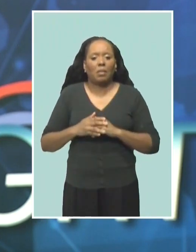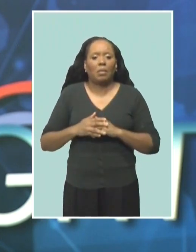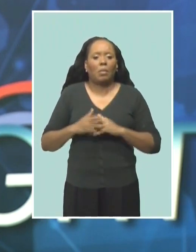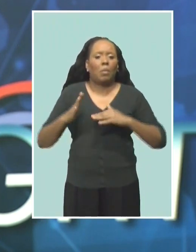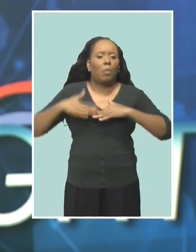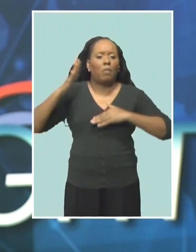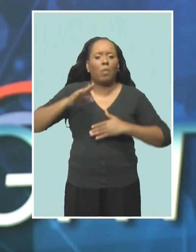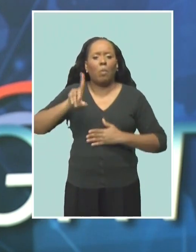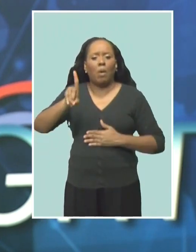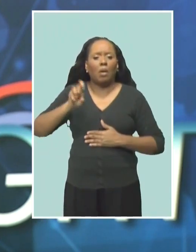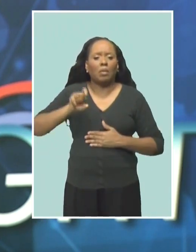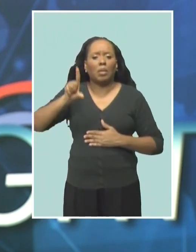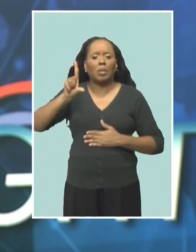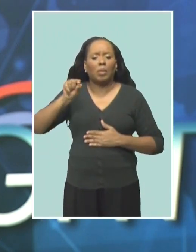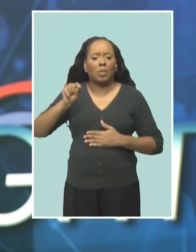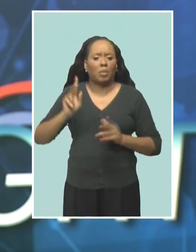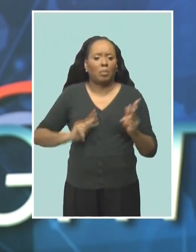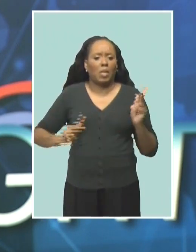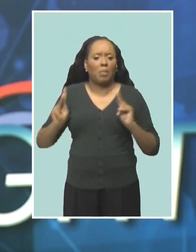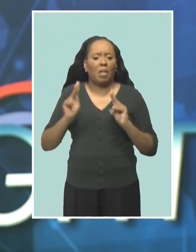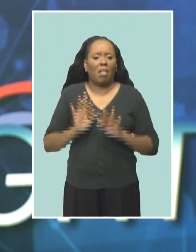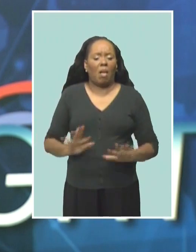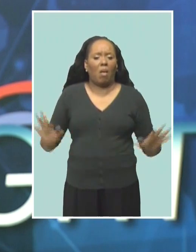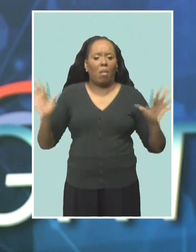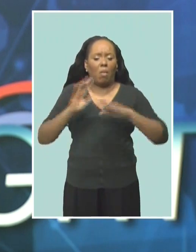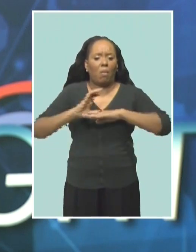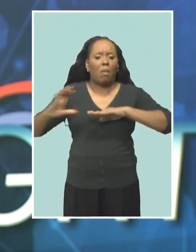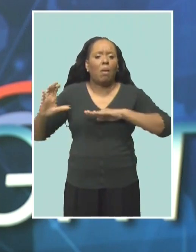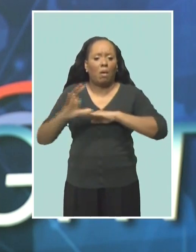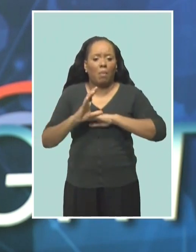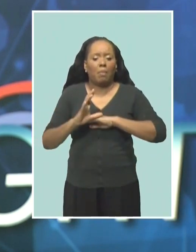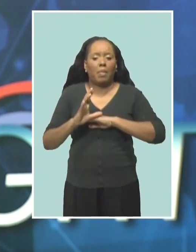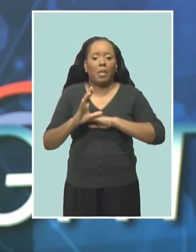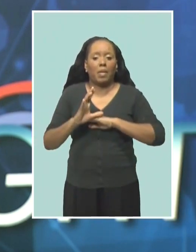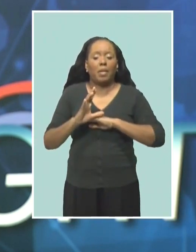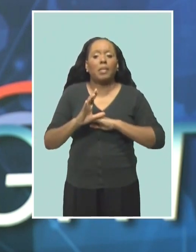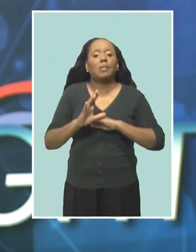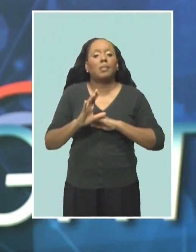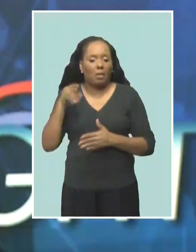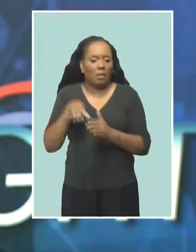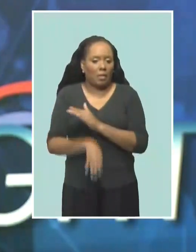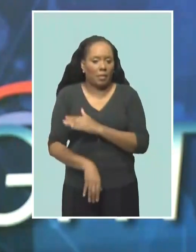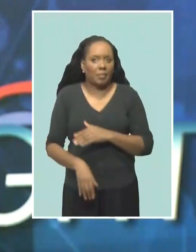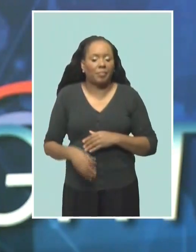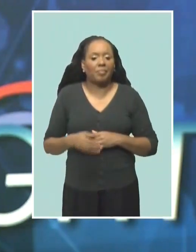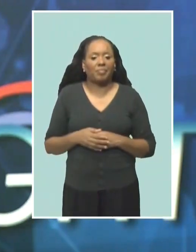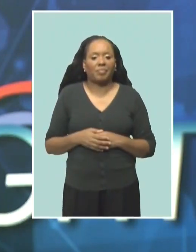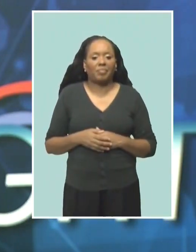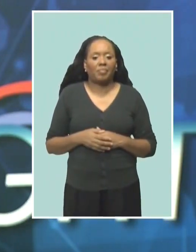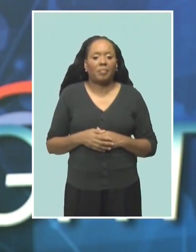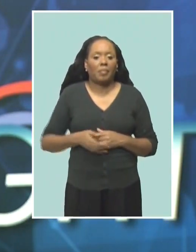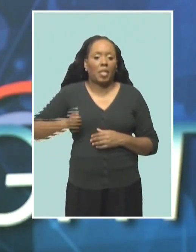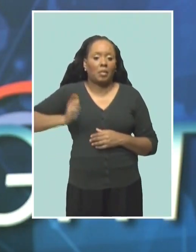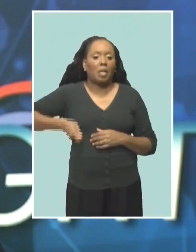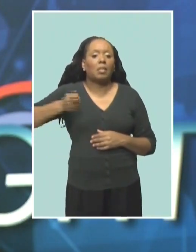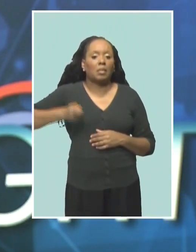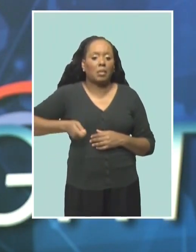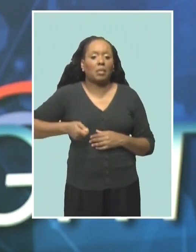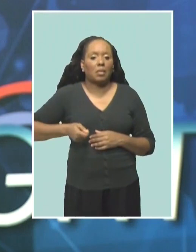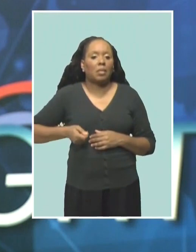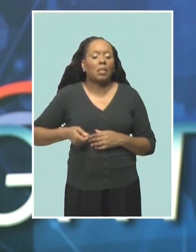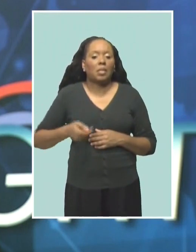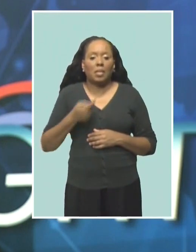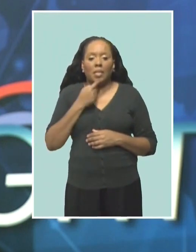the criminal justice system, including from Barbados, are attending that conference. Justice Anderson stressed